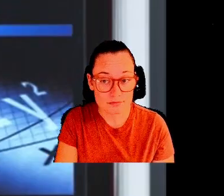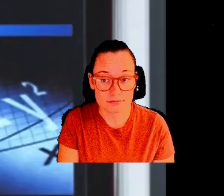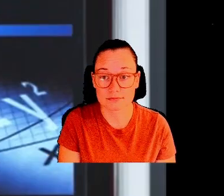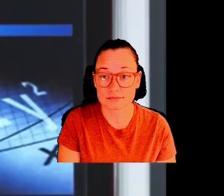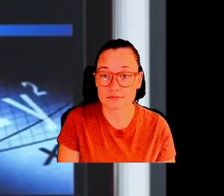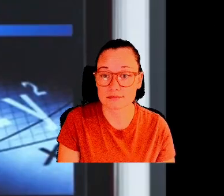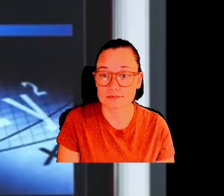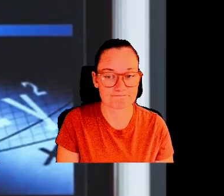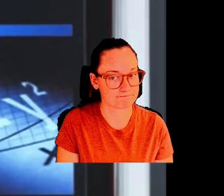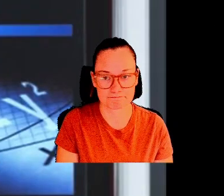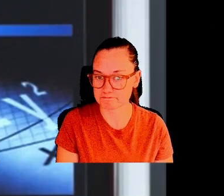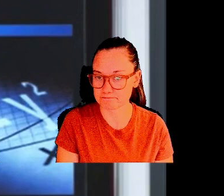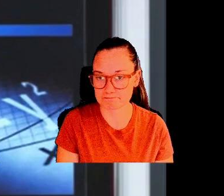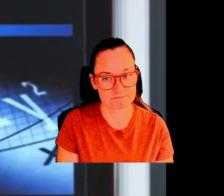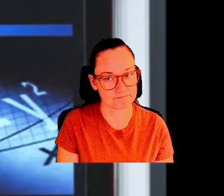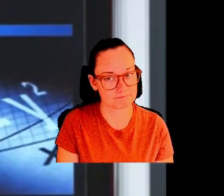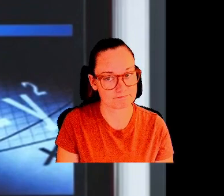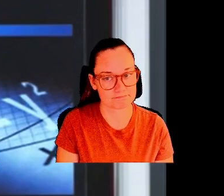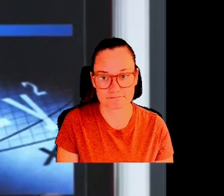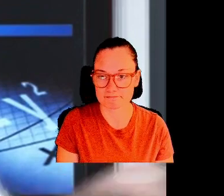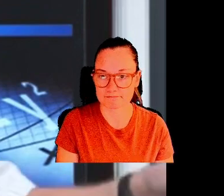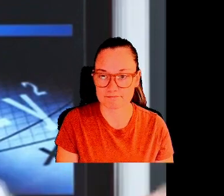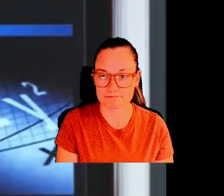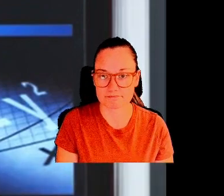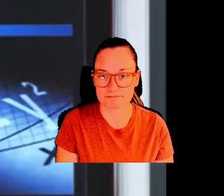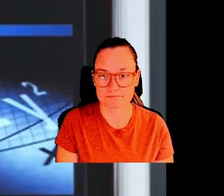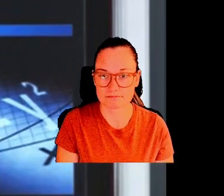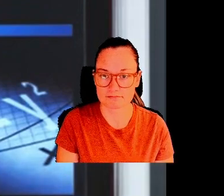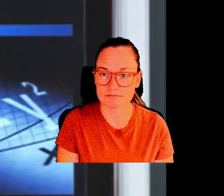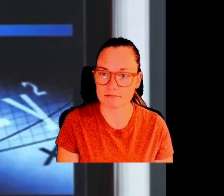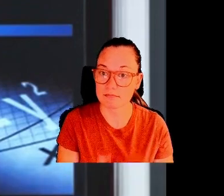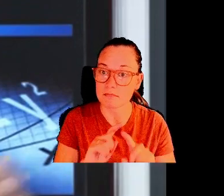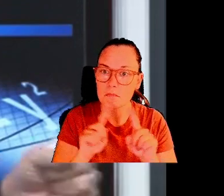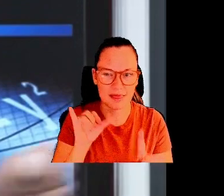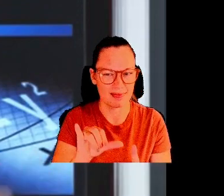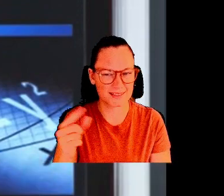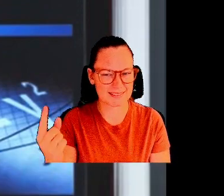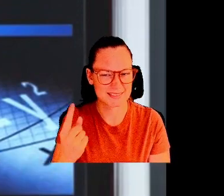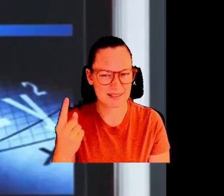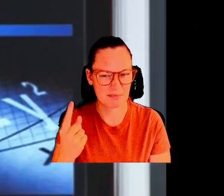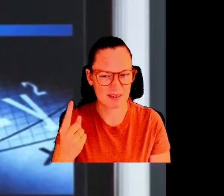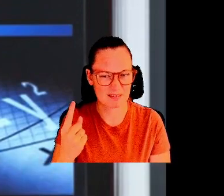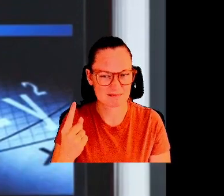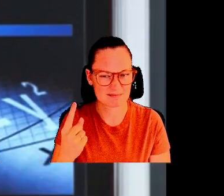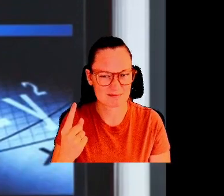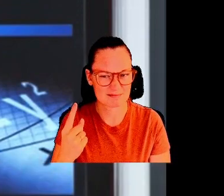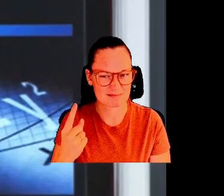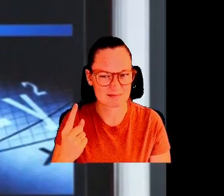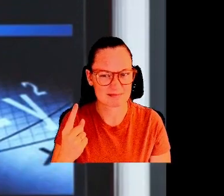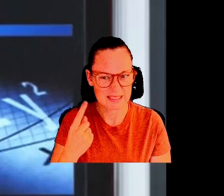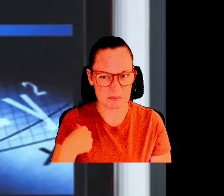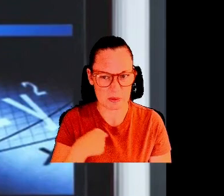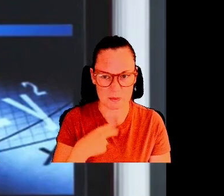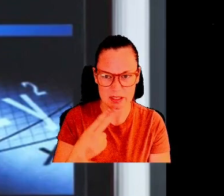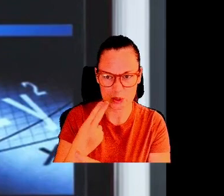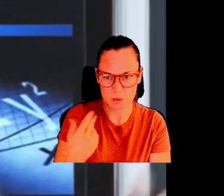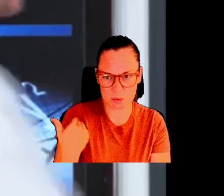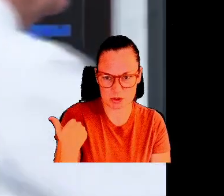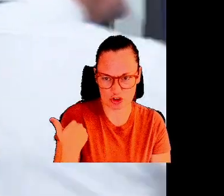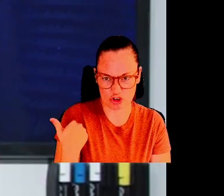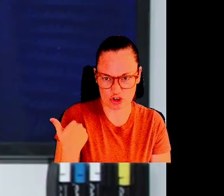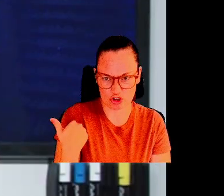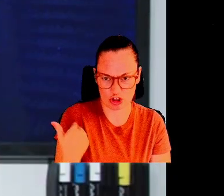No. No. However, it is something that we talked about earlier.